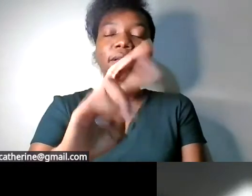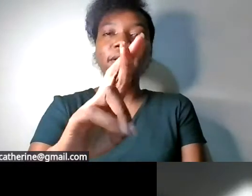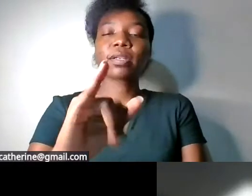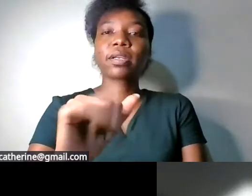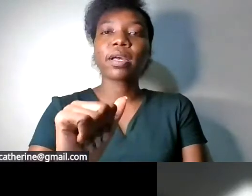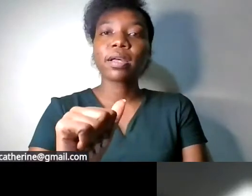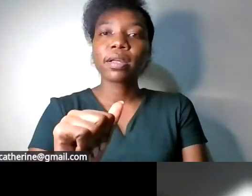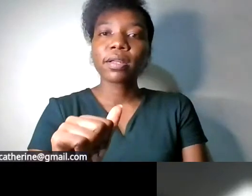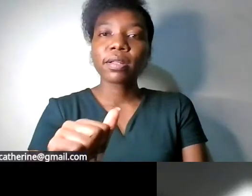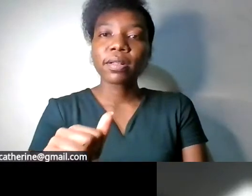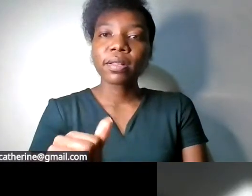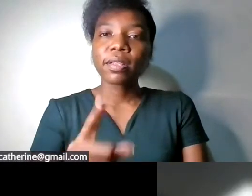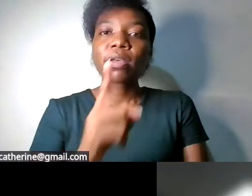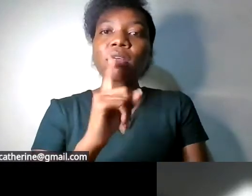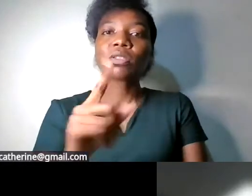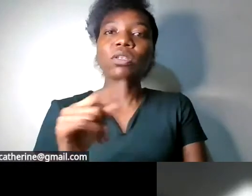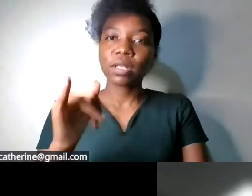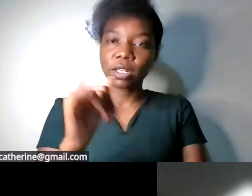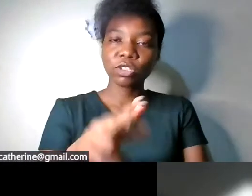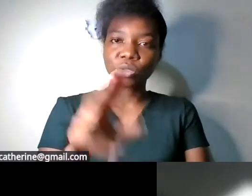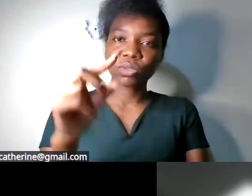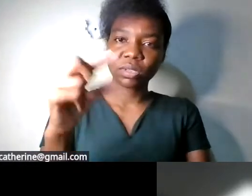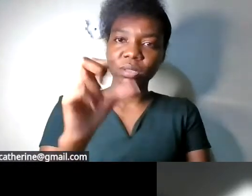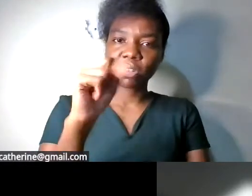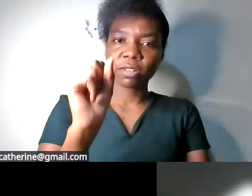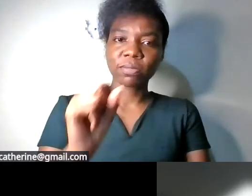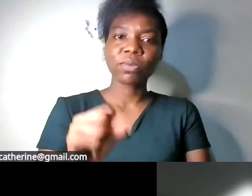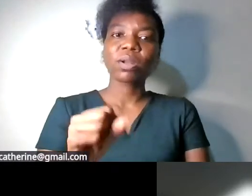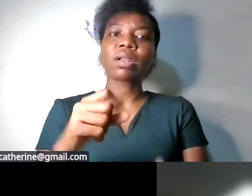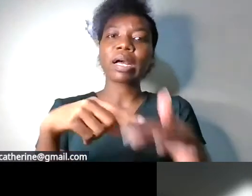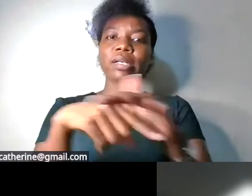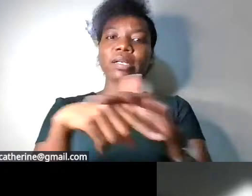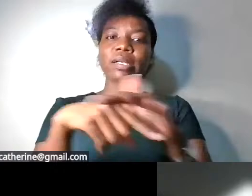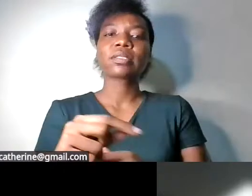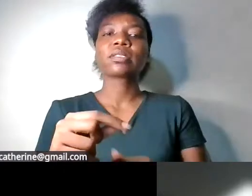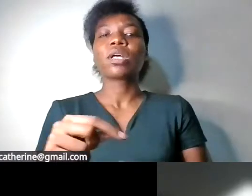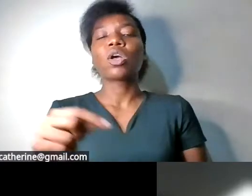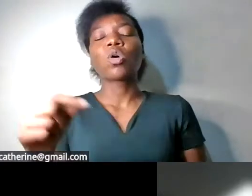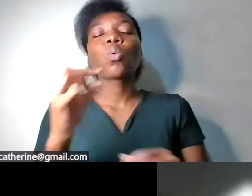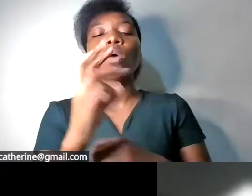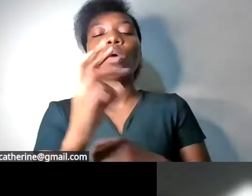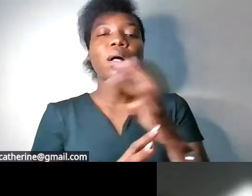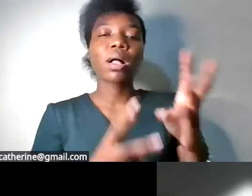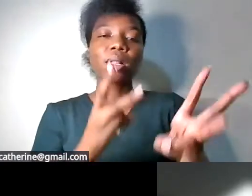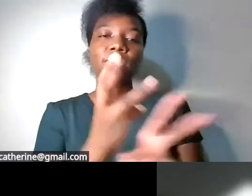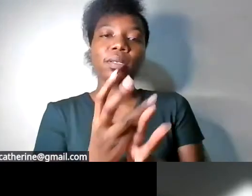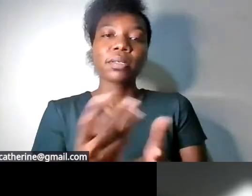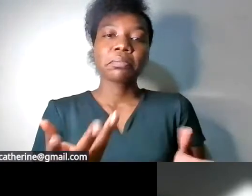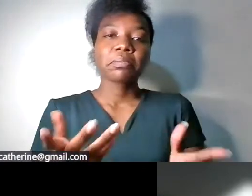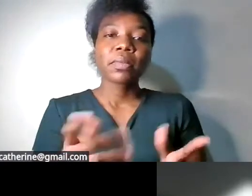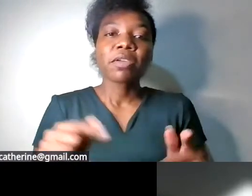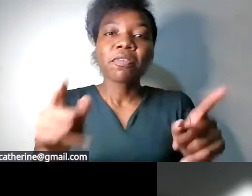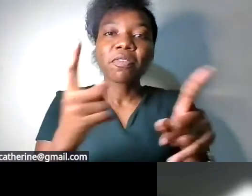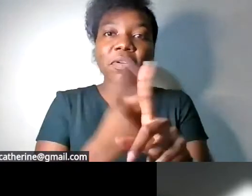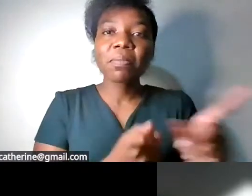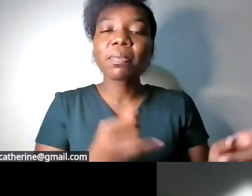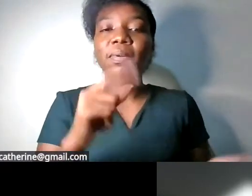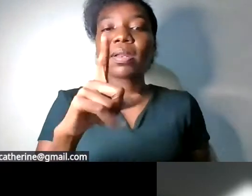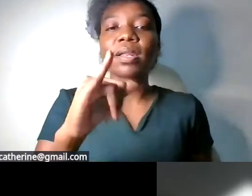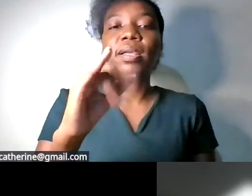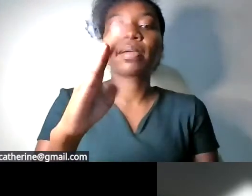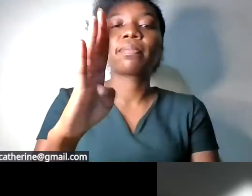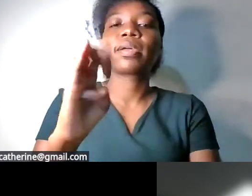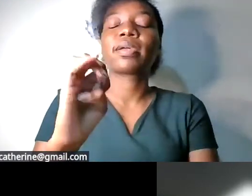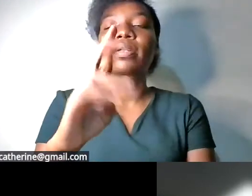at precisionhr.co.ug can be accessed globally. And if you're applying from Liberia, we can still, for the